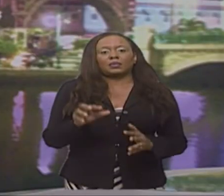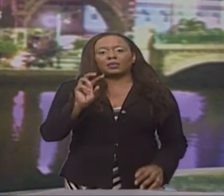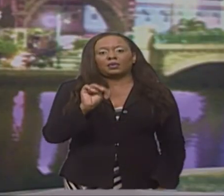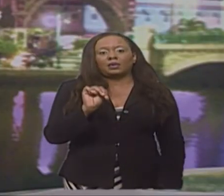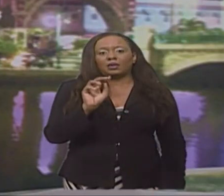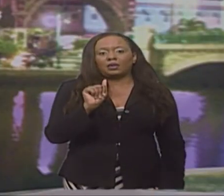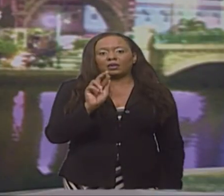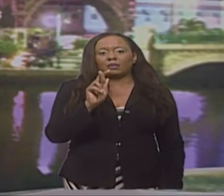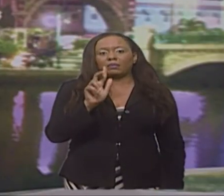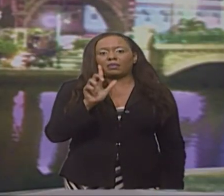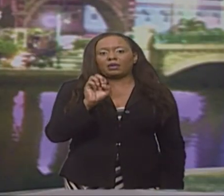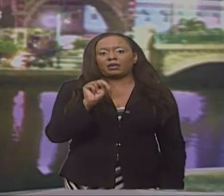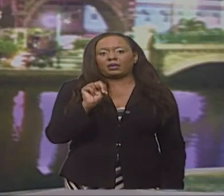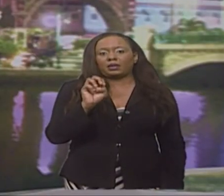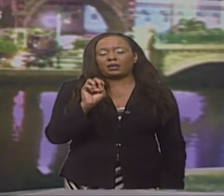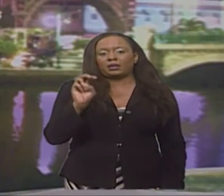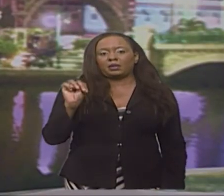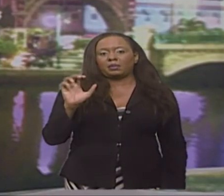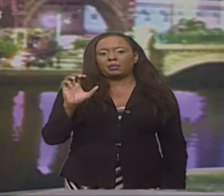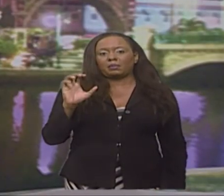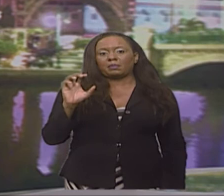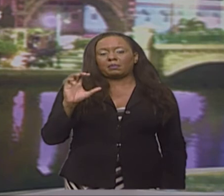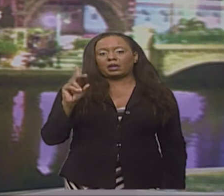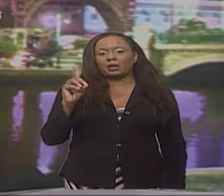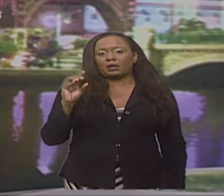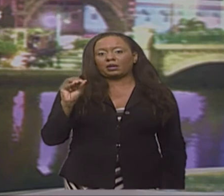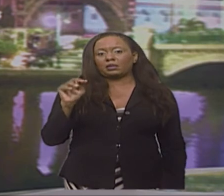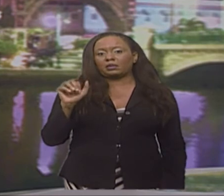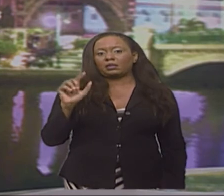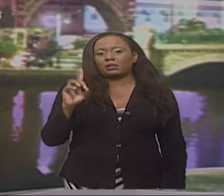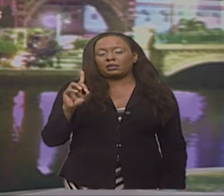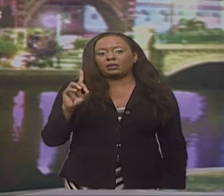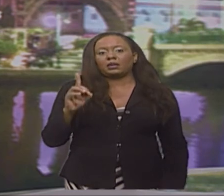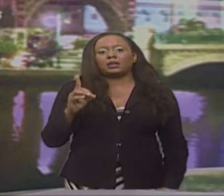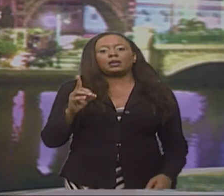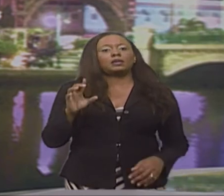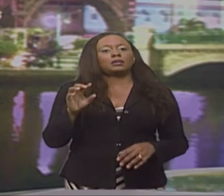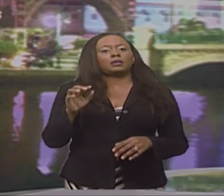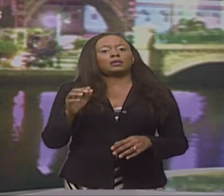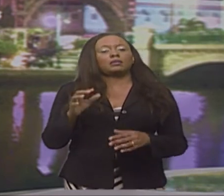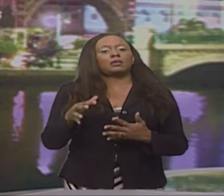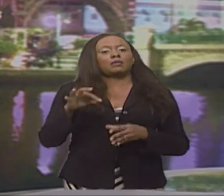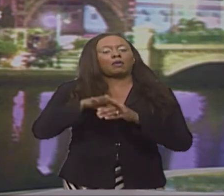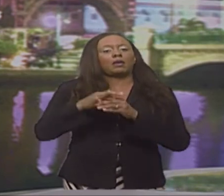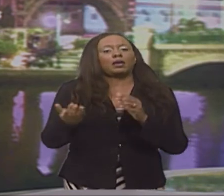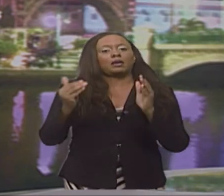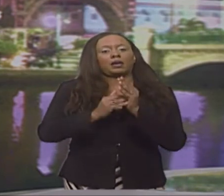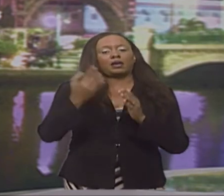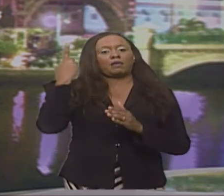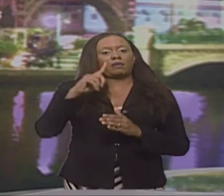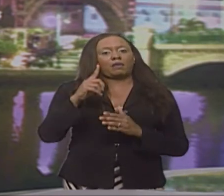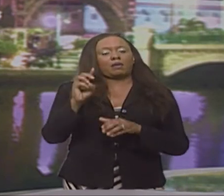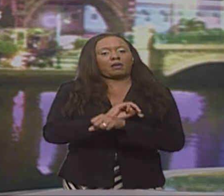Marlene McDonald has been reappointed as a minister in Trinidad and Tobago. This is the third appointment of the Port of Spain South